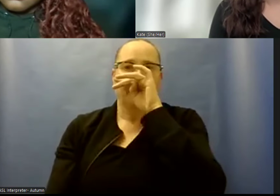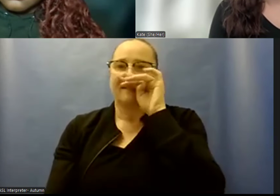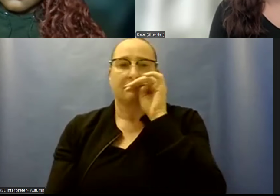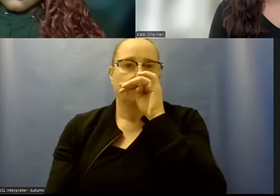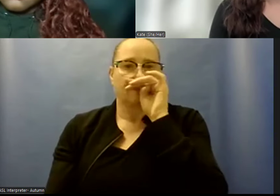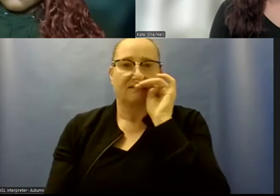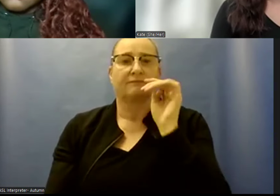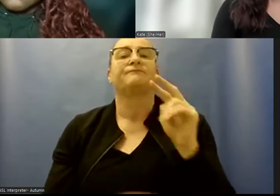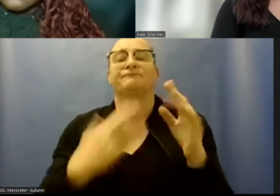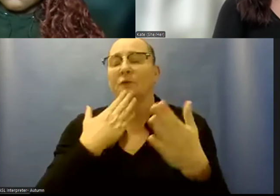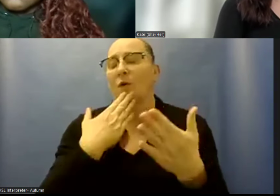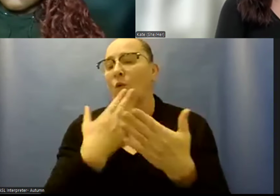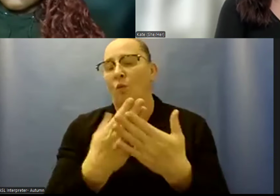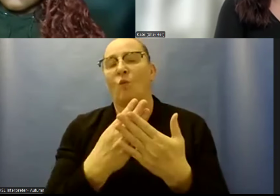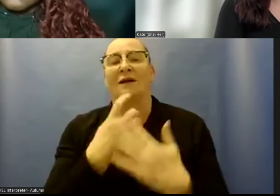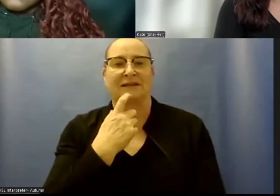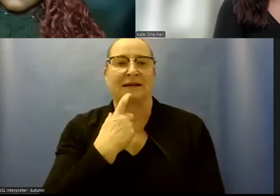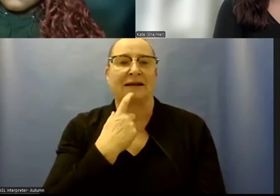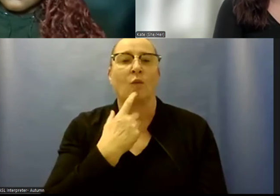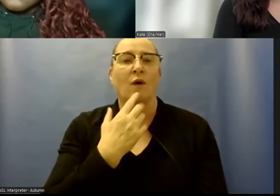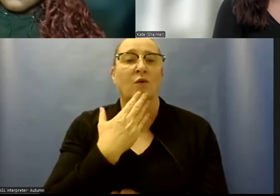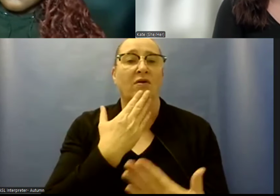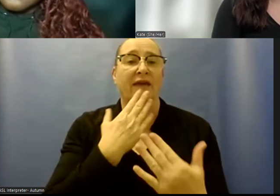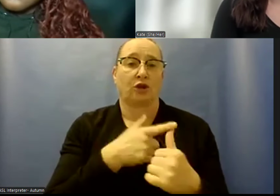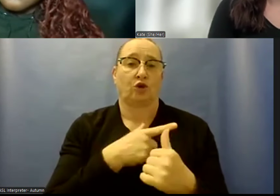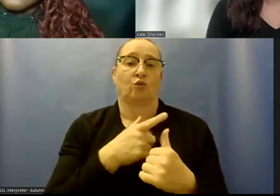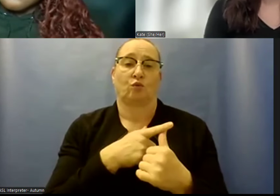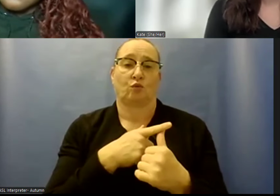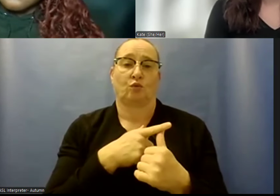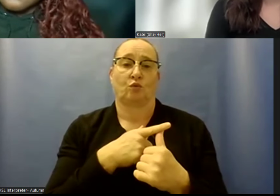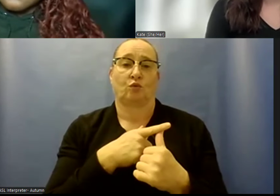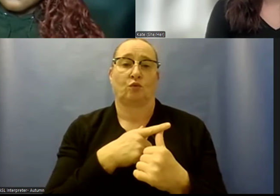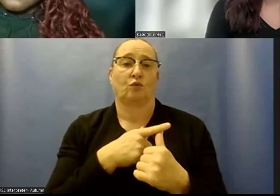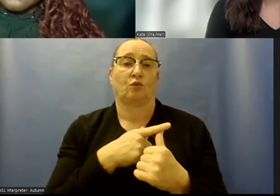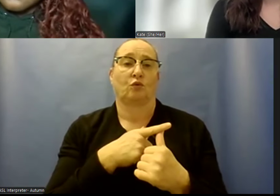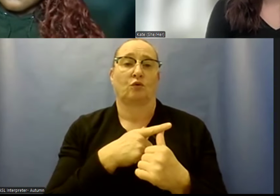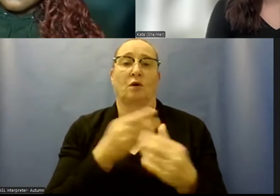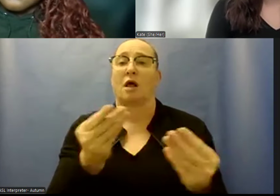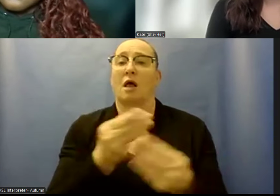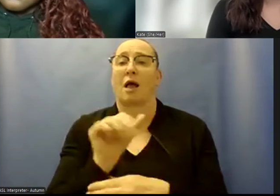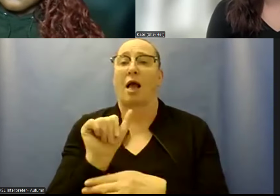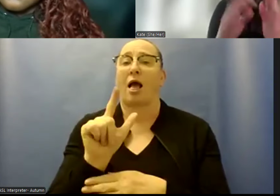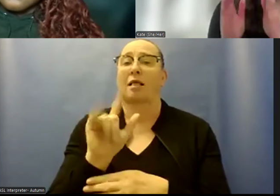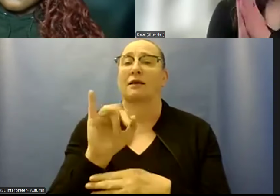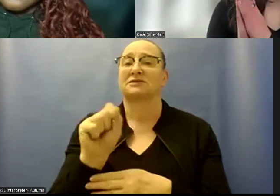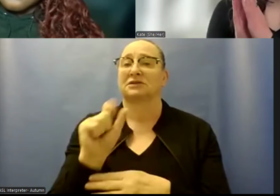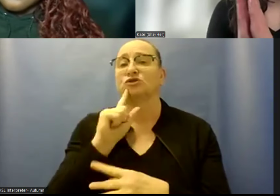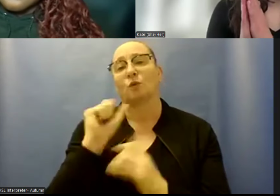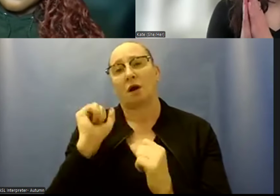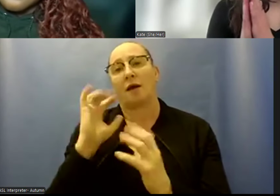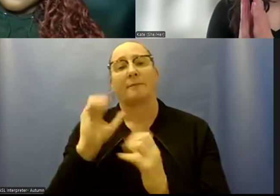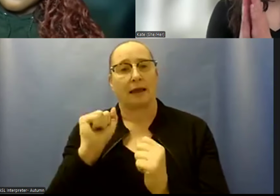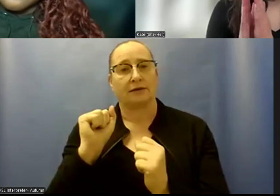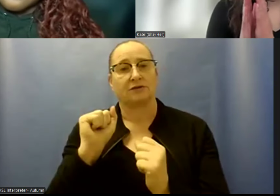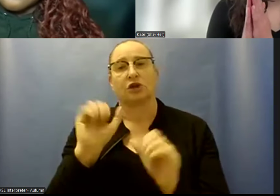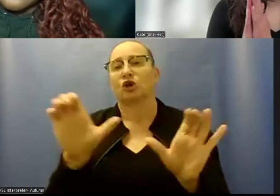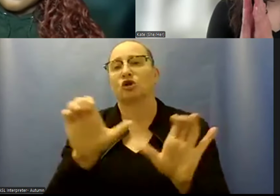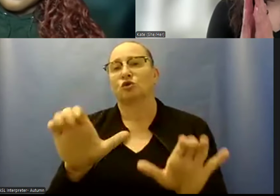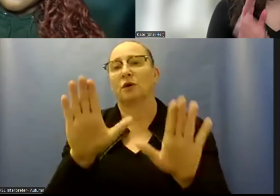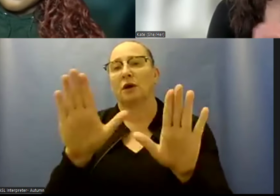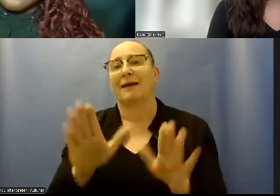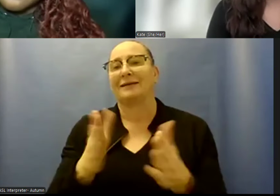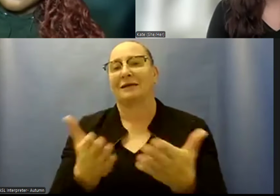Very well said. I want to thank, first of all, my co-facilitator, Alexis. You are amazing. You're doing amazing